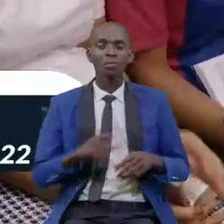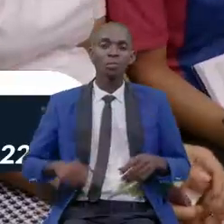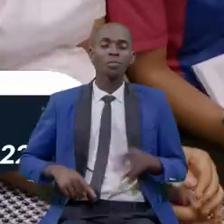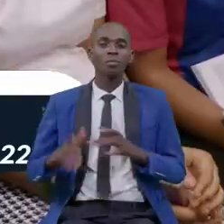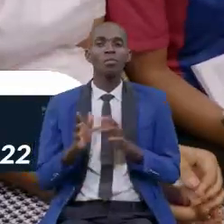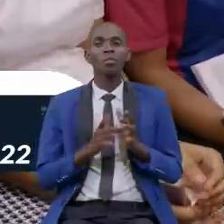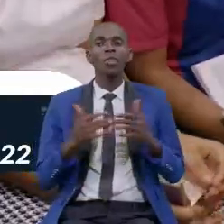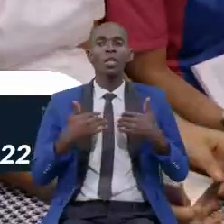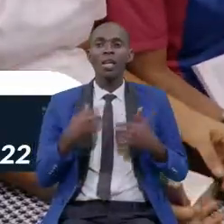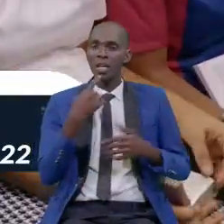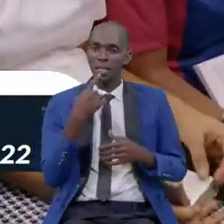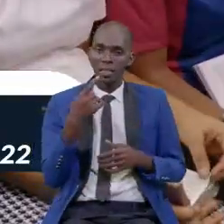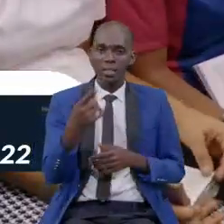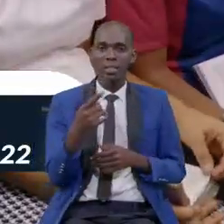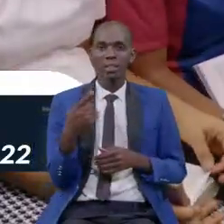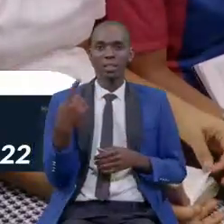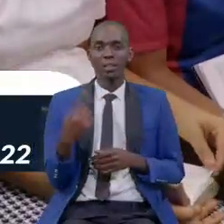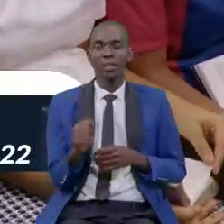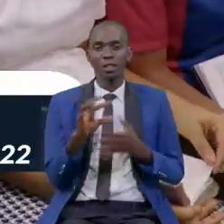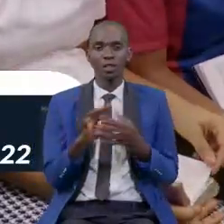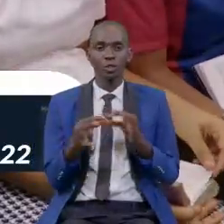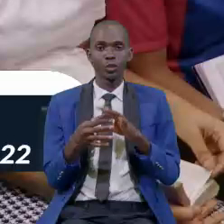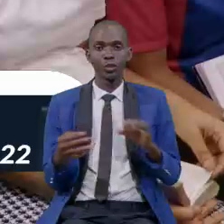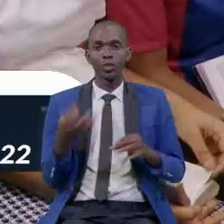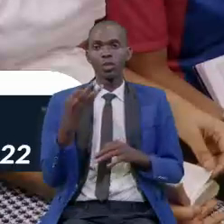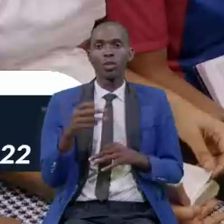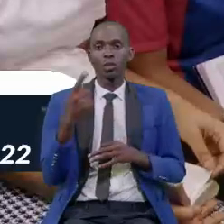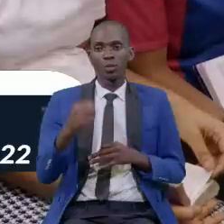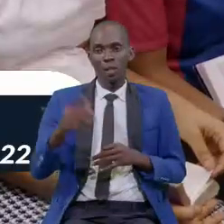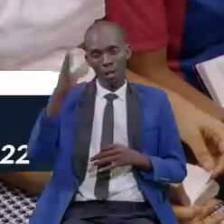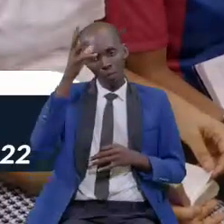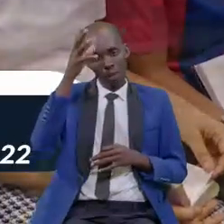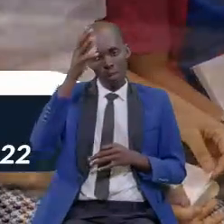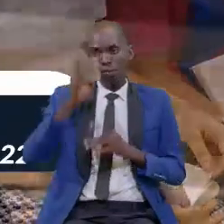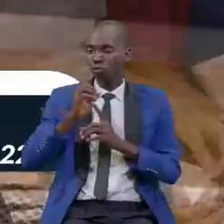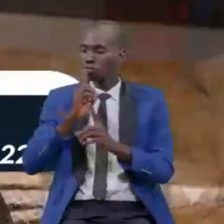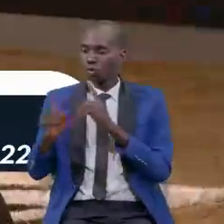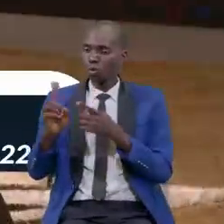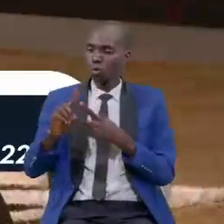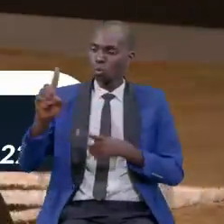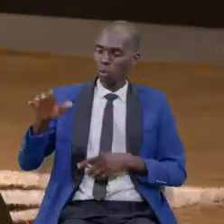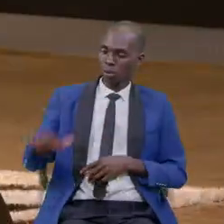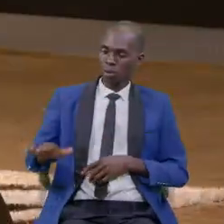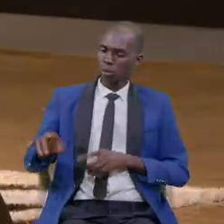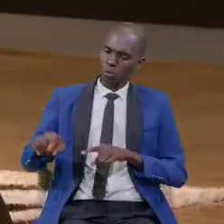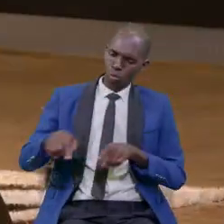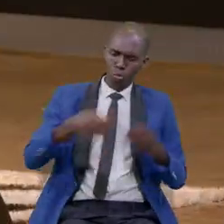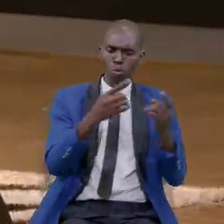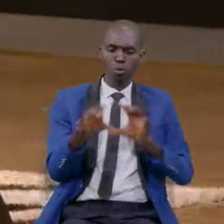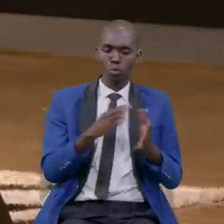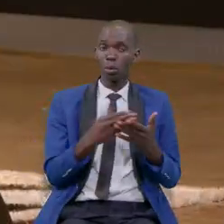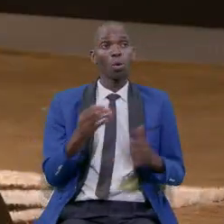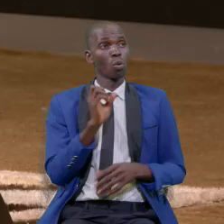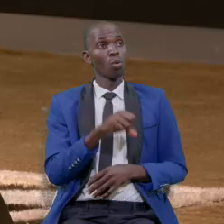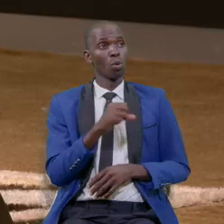the Lord Jesus had told the parable of the father talking to one child, go and do this. He said,